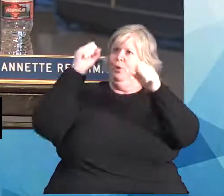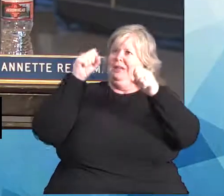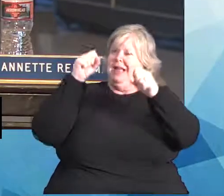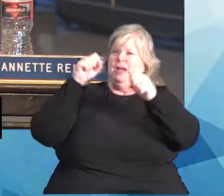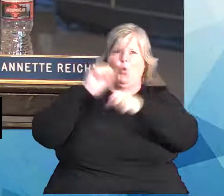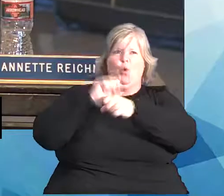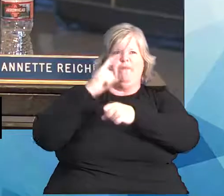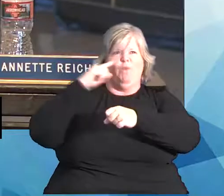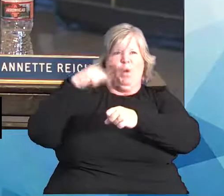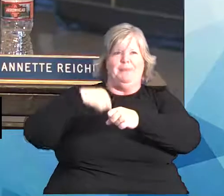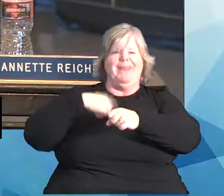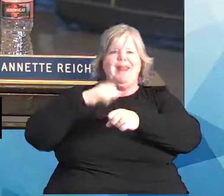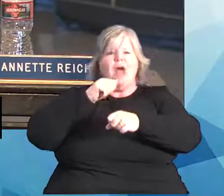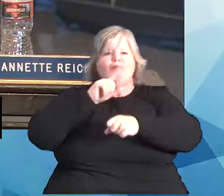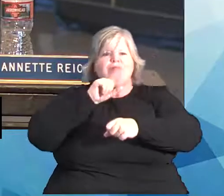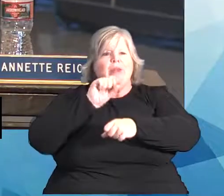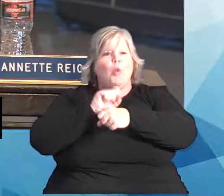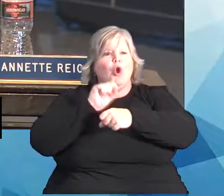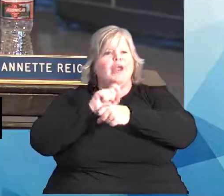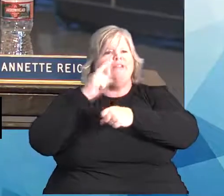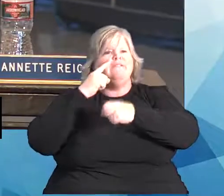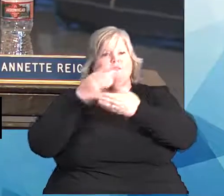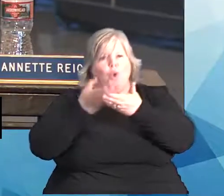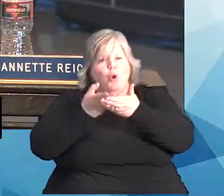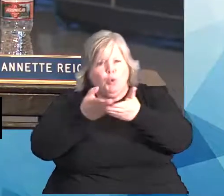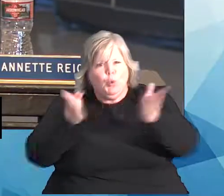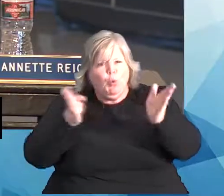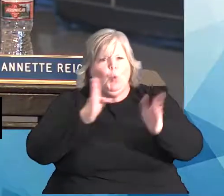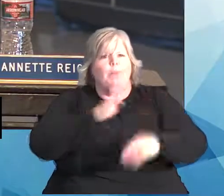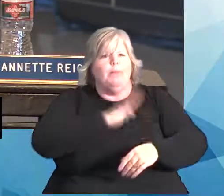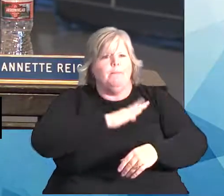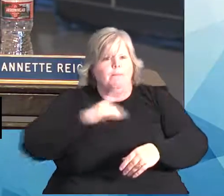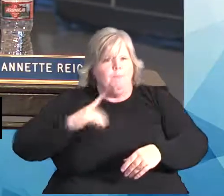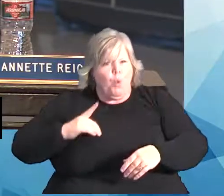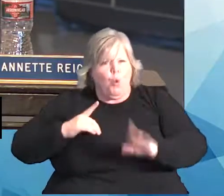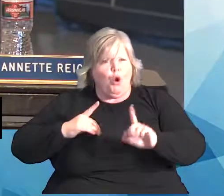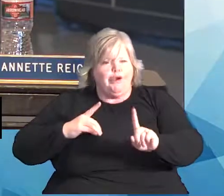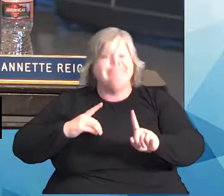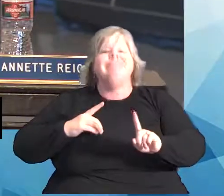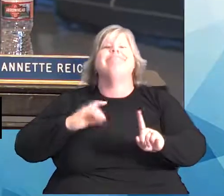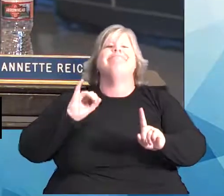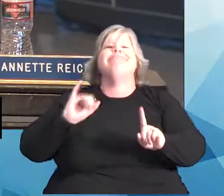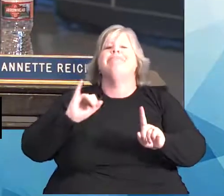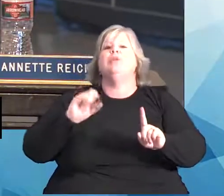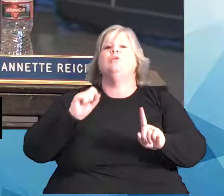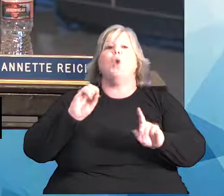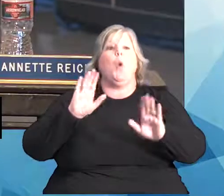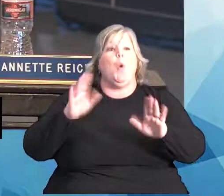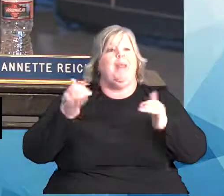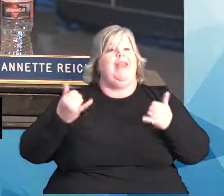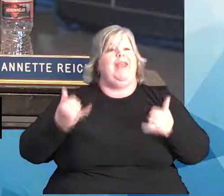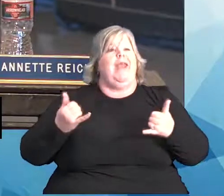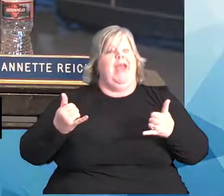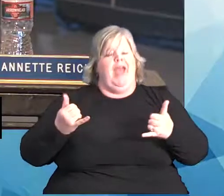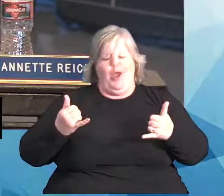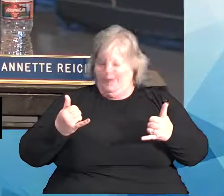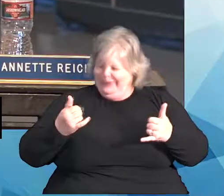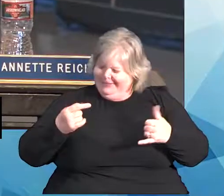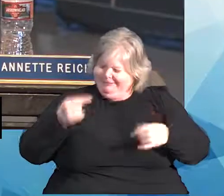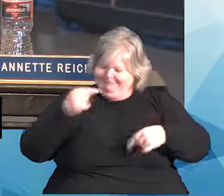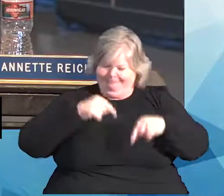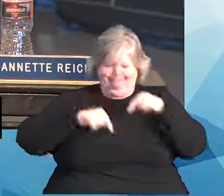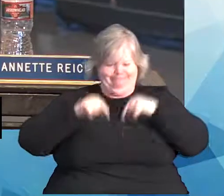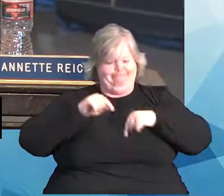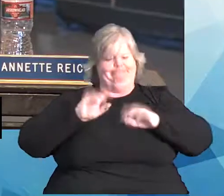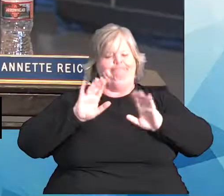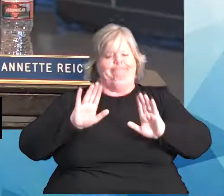than working for you as the board of directors. So this time, I decided let's try to